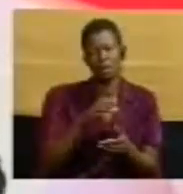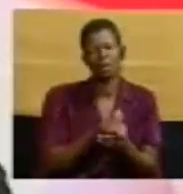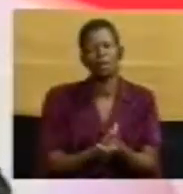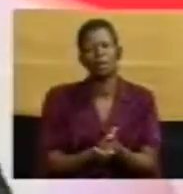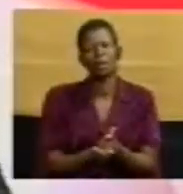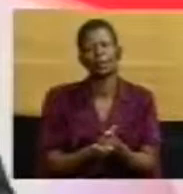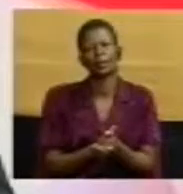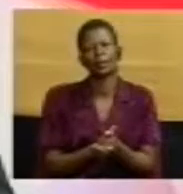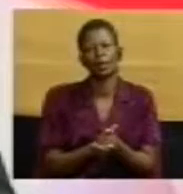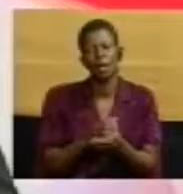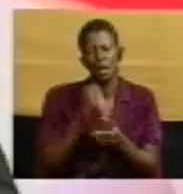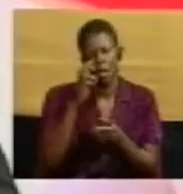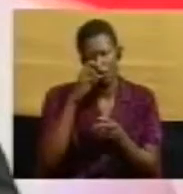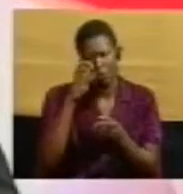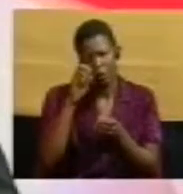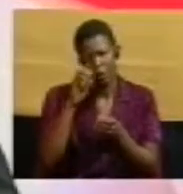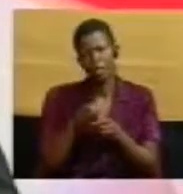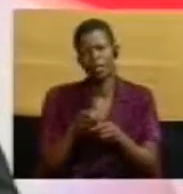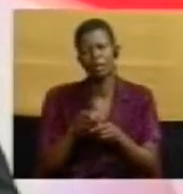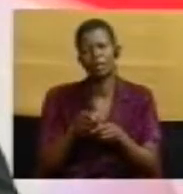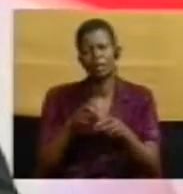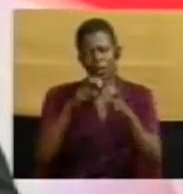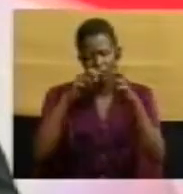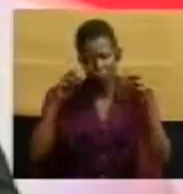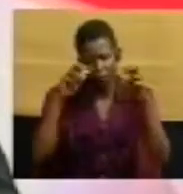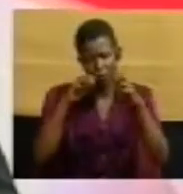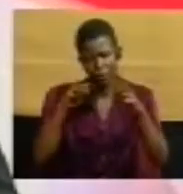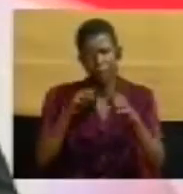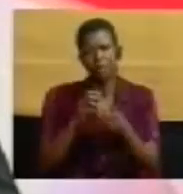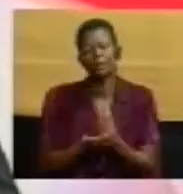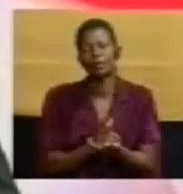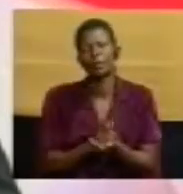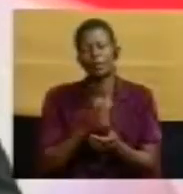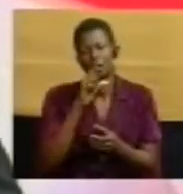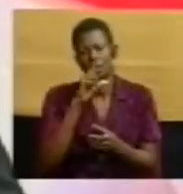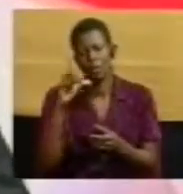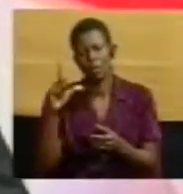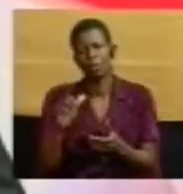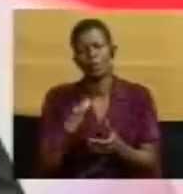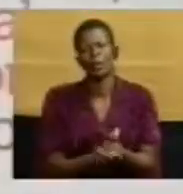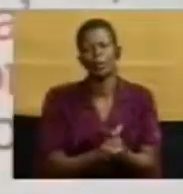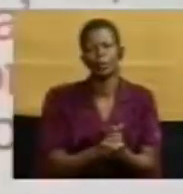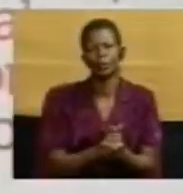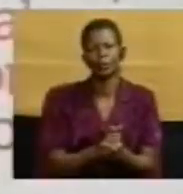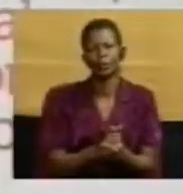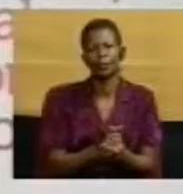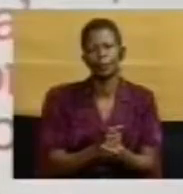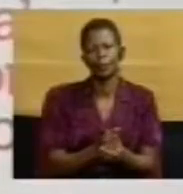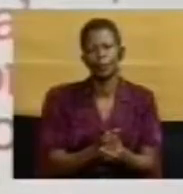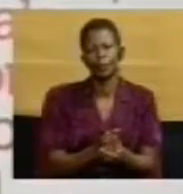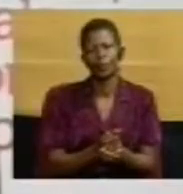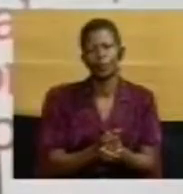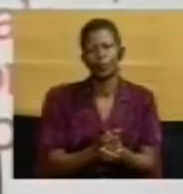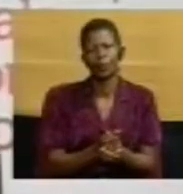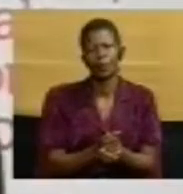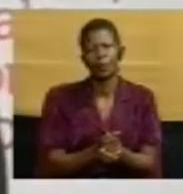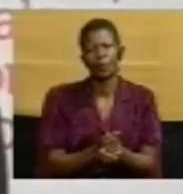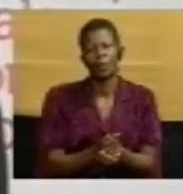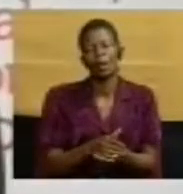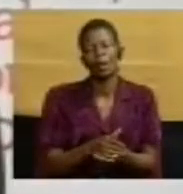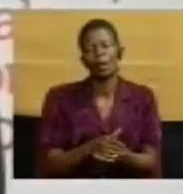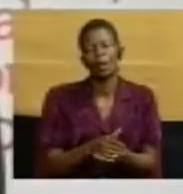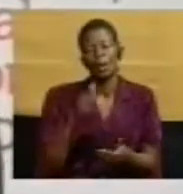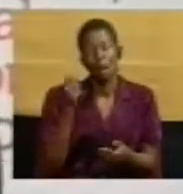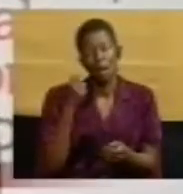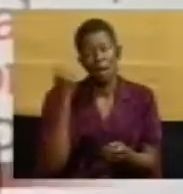The Monitor, the first publication of its kind by the World Bank, was launched in Lilongwe. We think Malawi has enormous